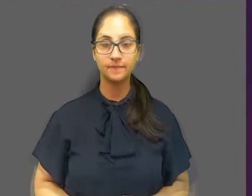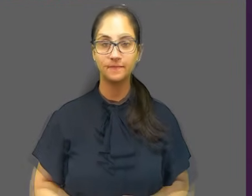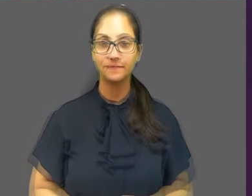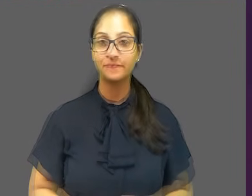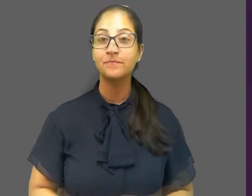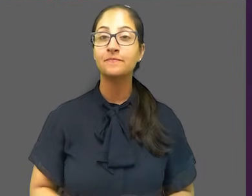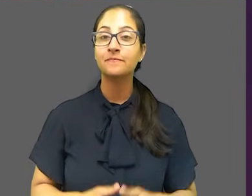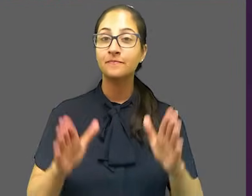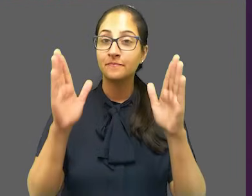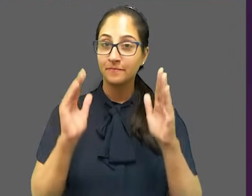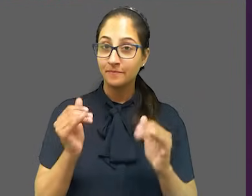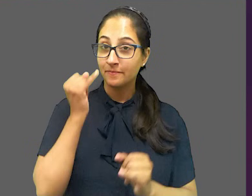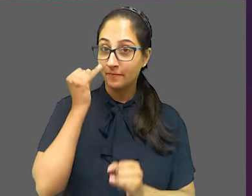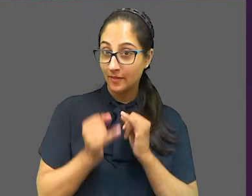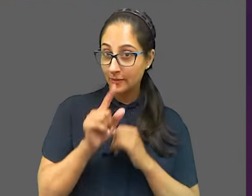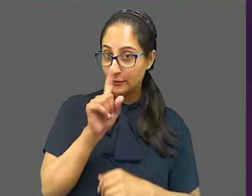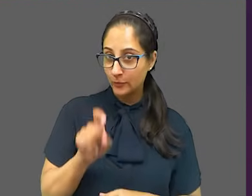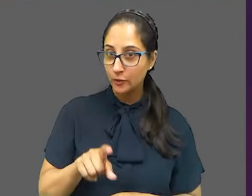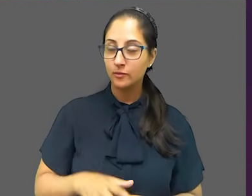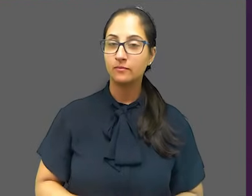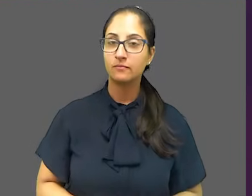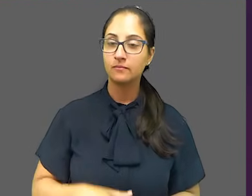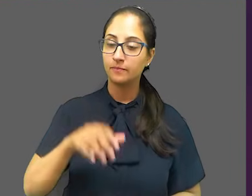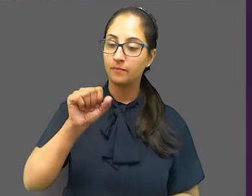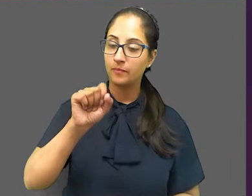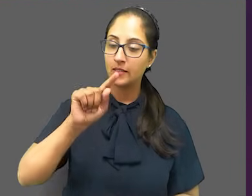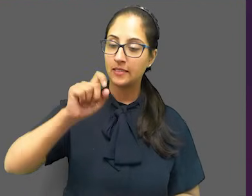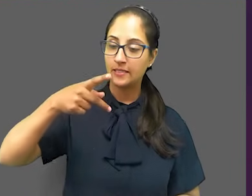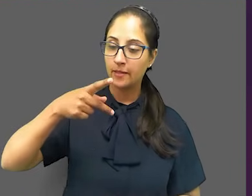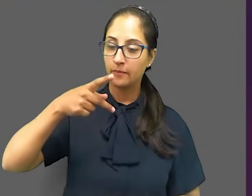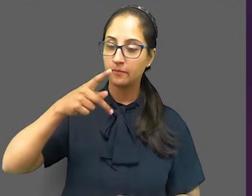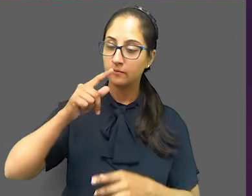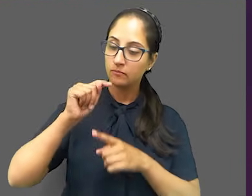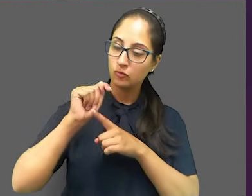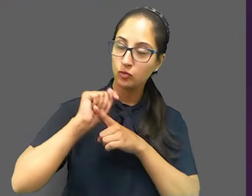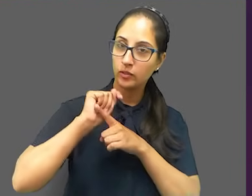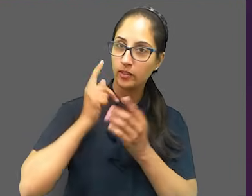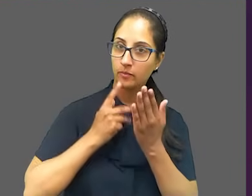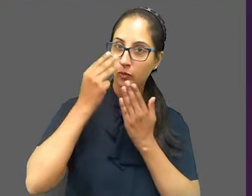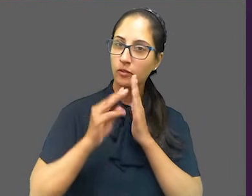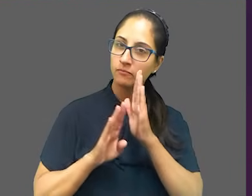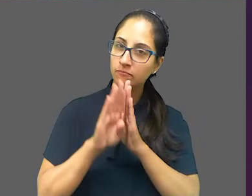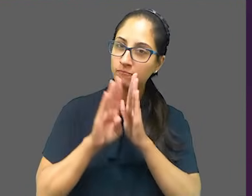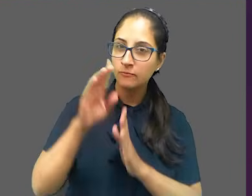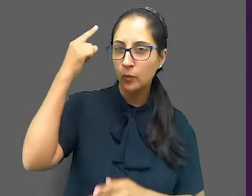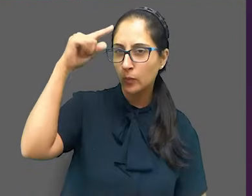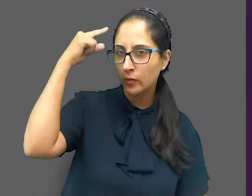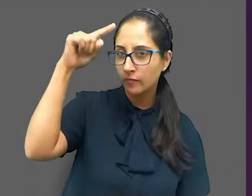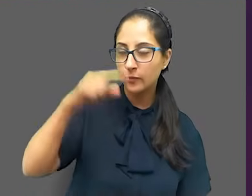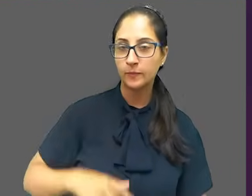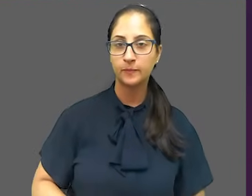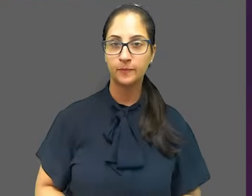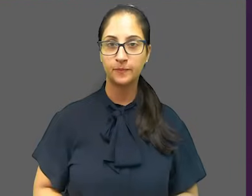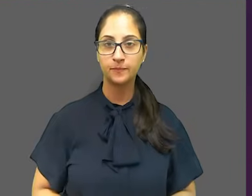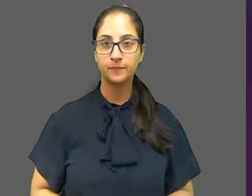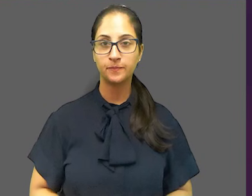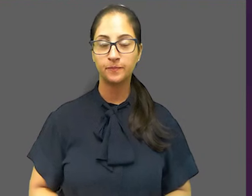Thank you, Dr. Jamal. Lastly, I wanted to ask you, what led to the development of the STEP Teachers Program?